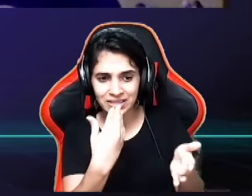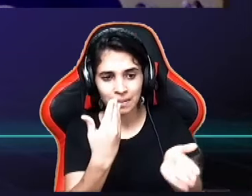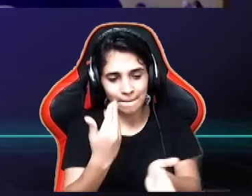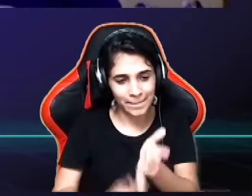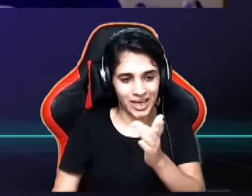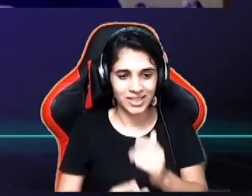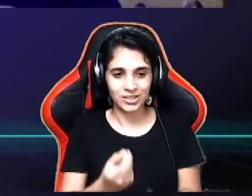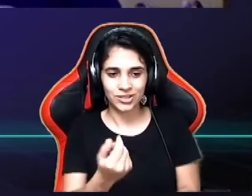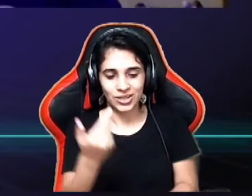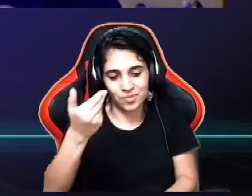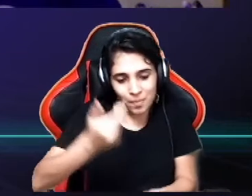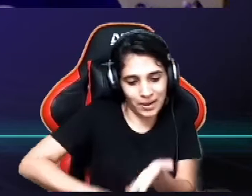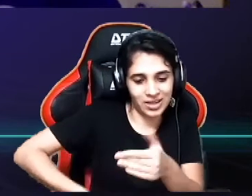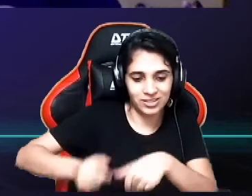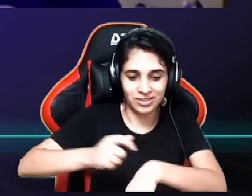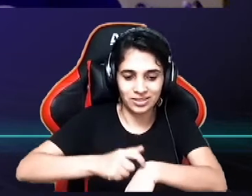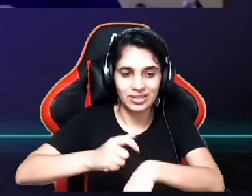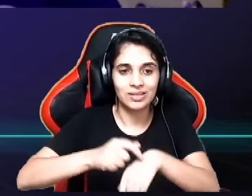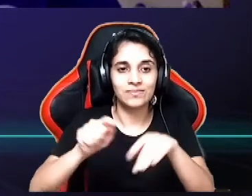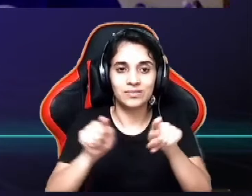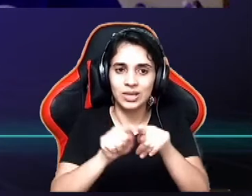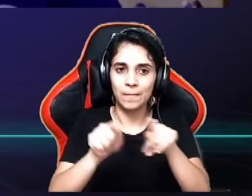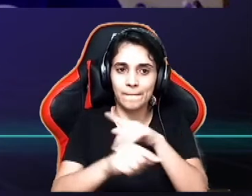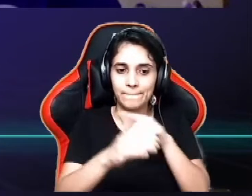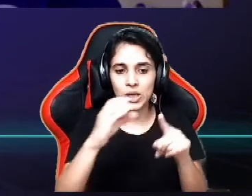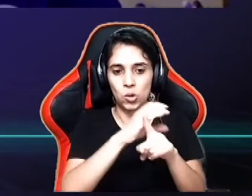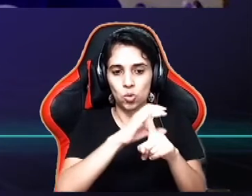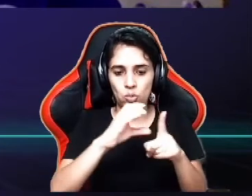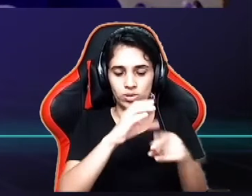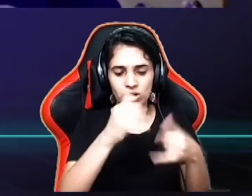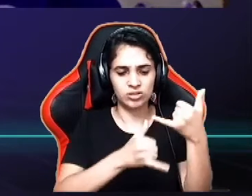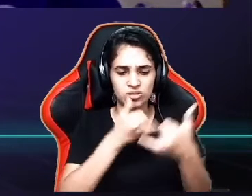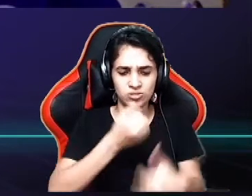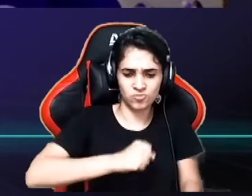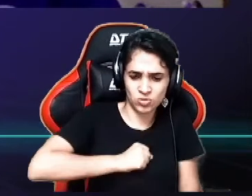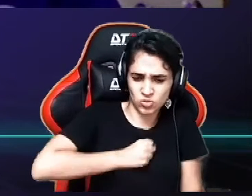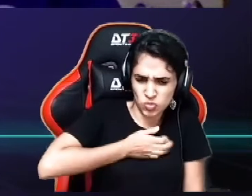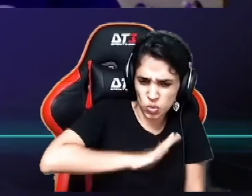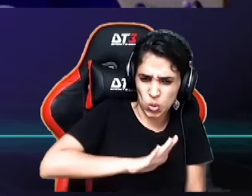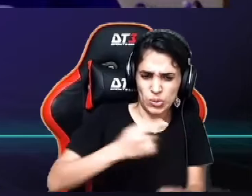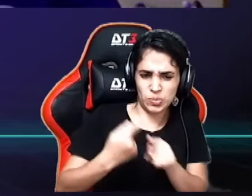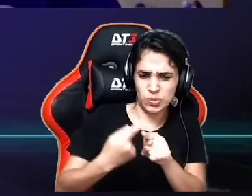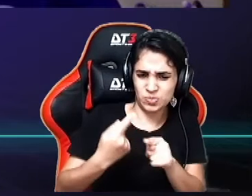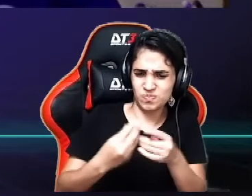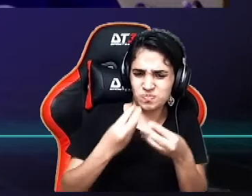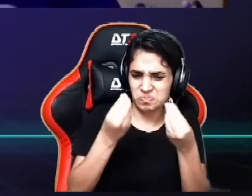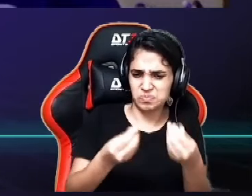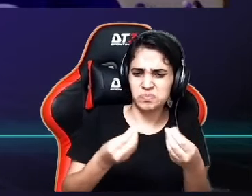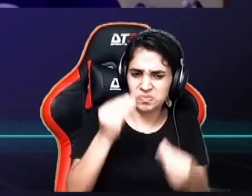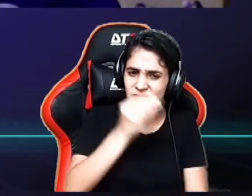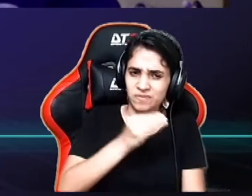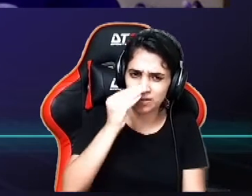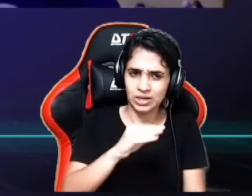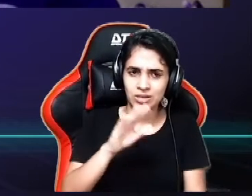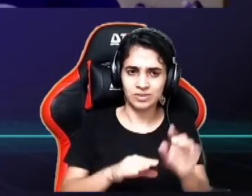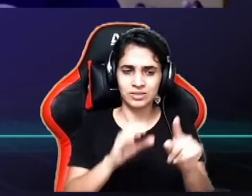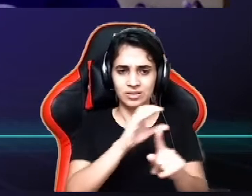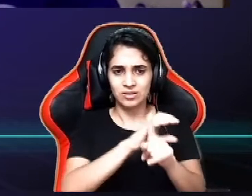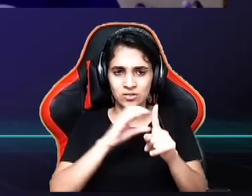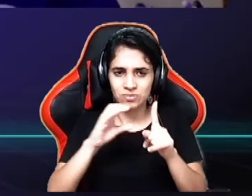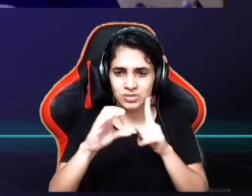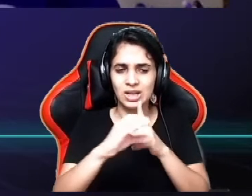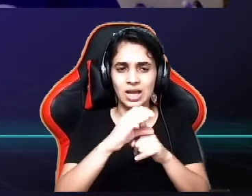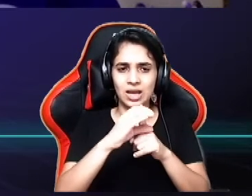that, it's going to be a waste of time, money. It might generate hate in a gamer community because of the campaign. So if you have